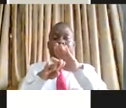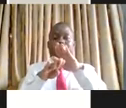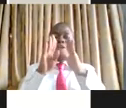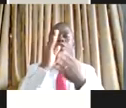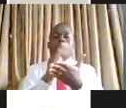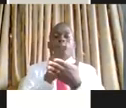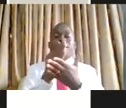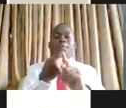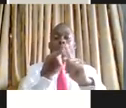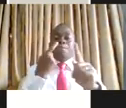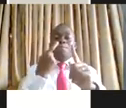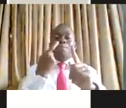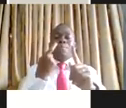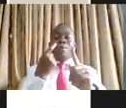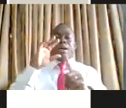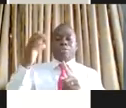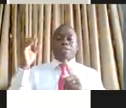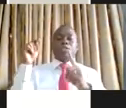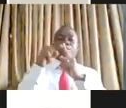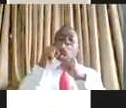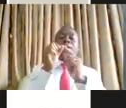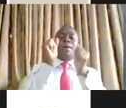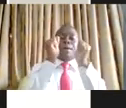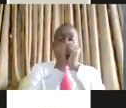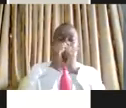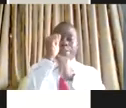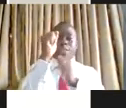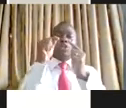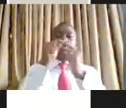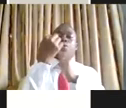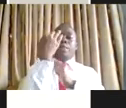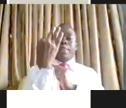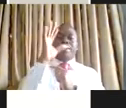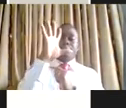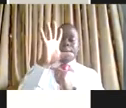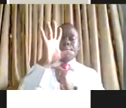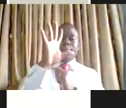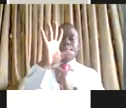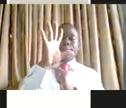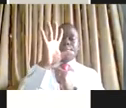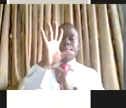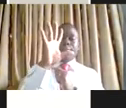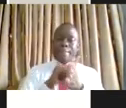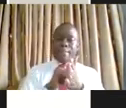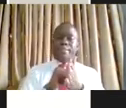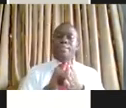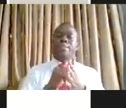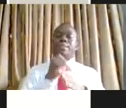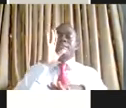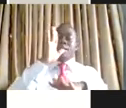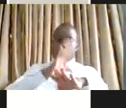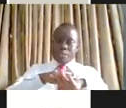15% to 35%. And to my mind, that it's obvious for everybody that that is a good